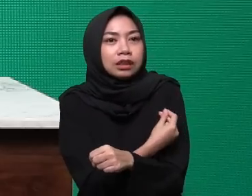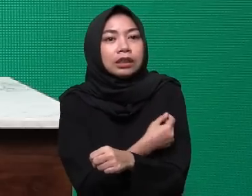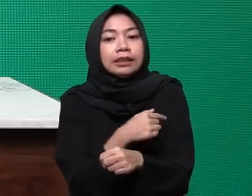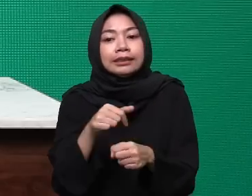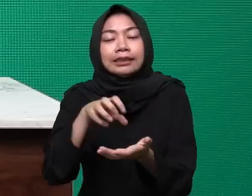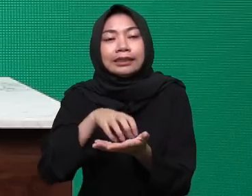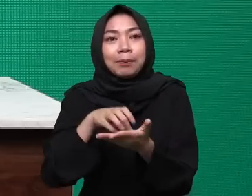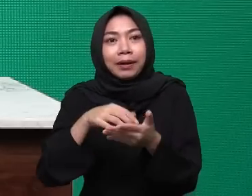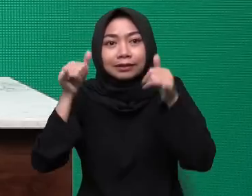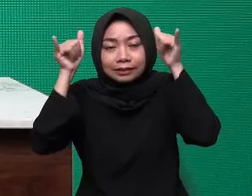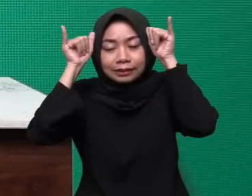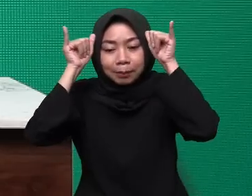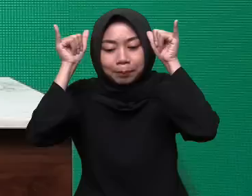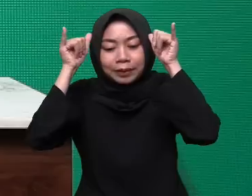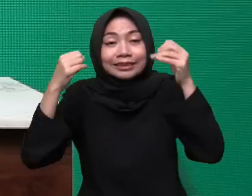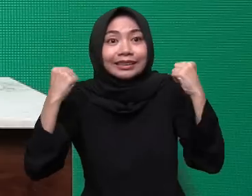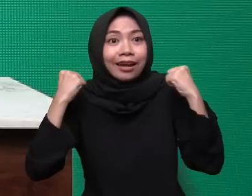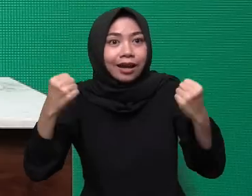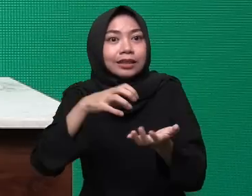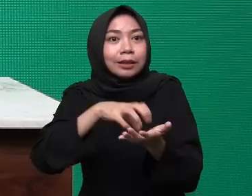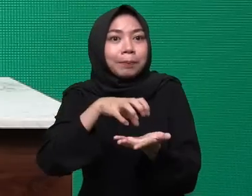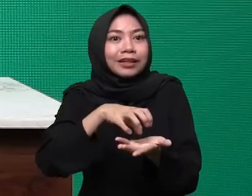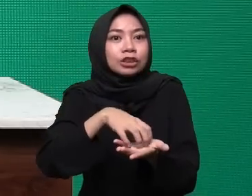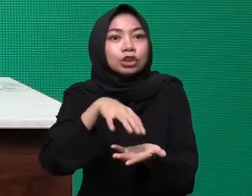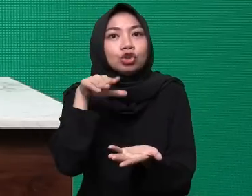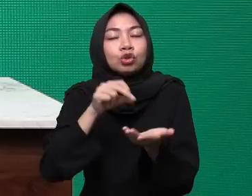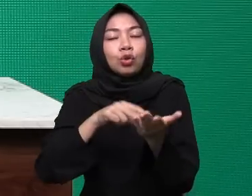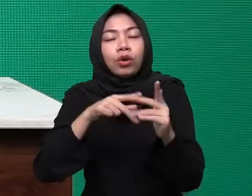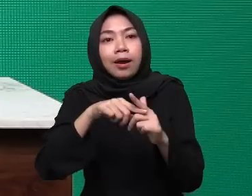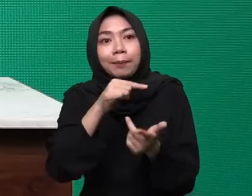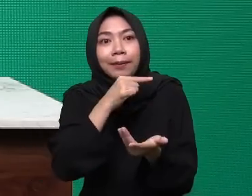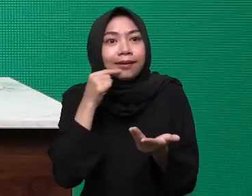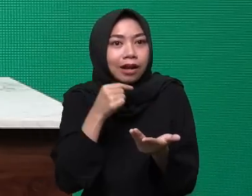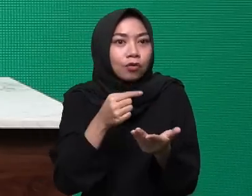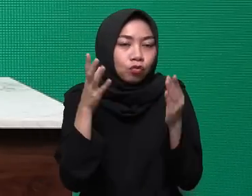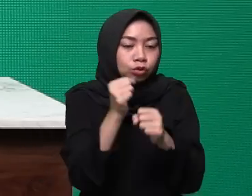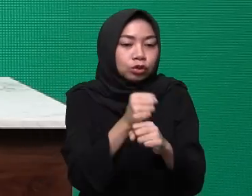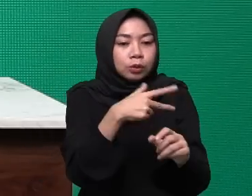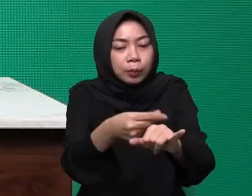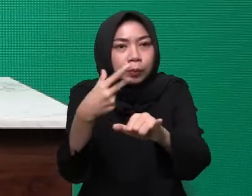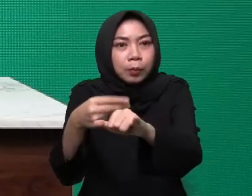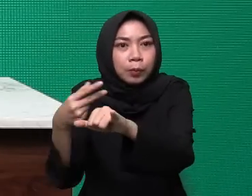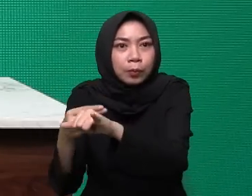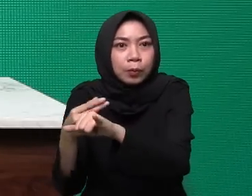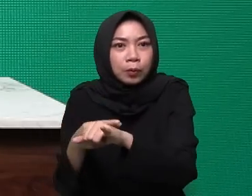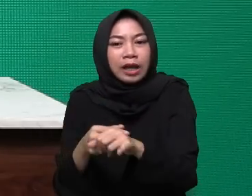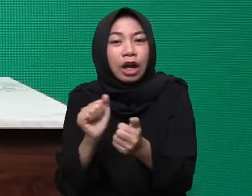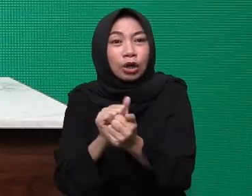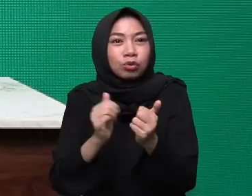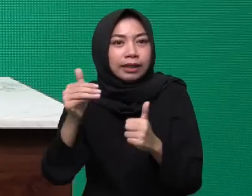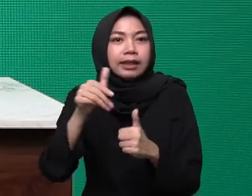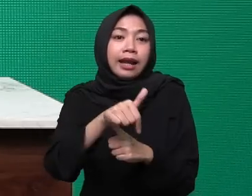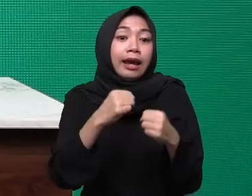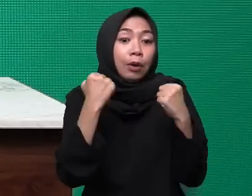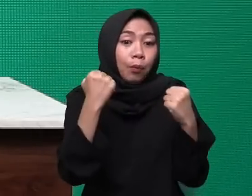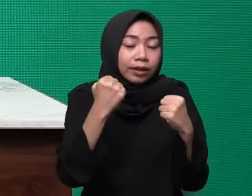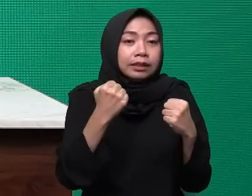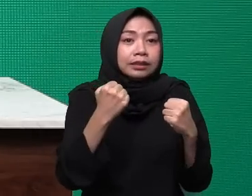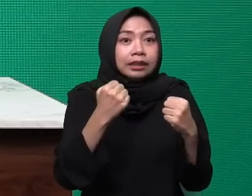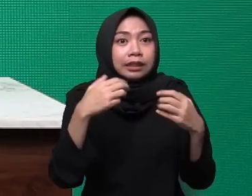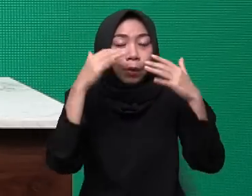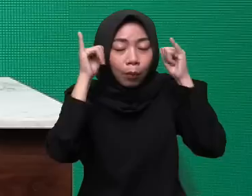located in the red zone with a large livestock populations and a high number of cases, as well as in the area